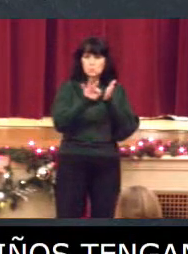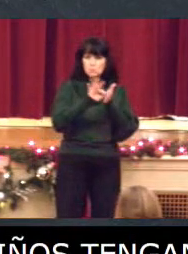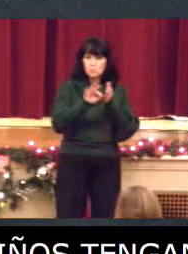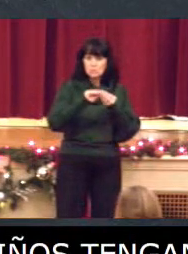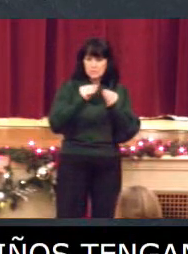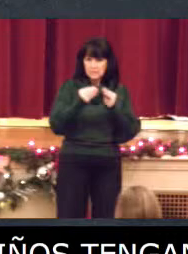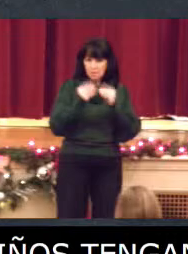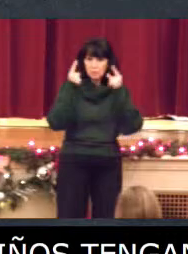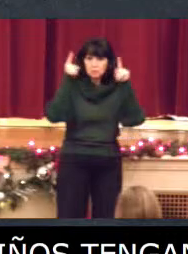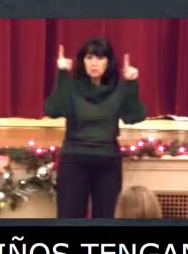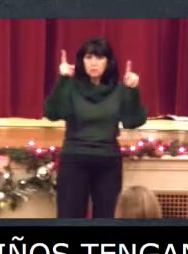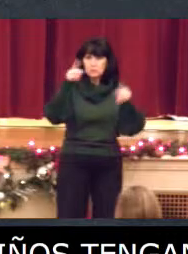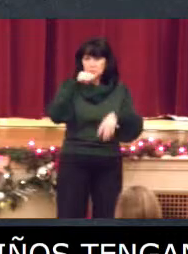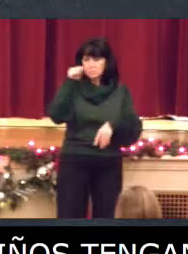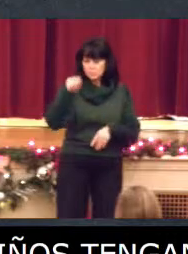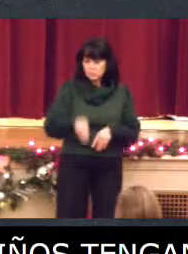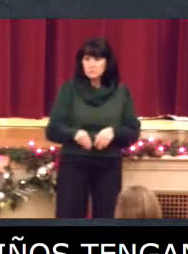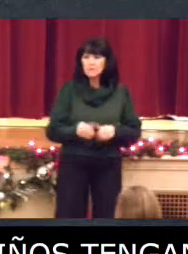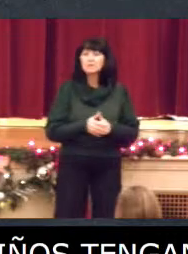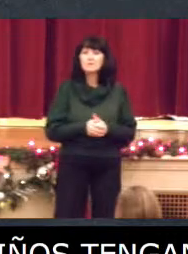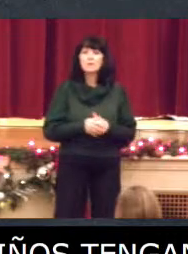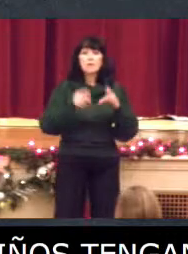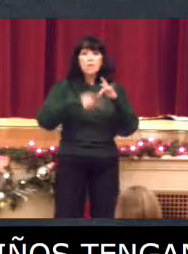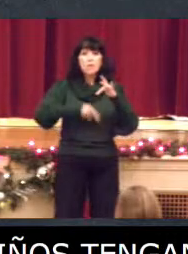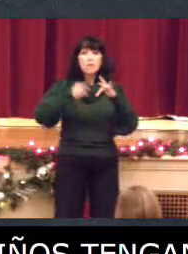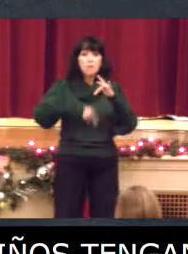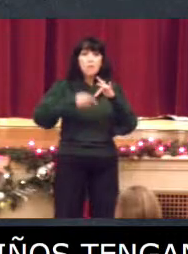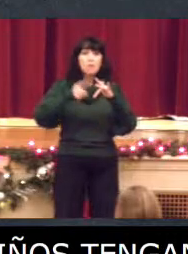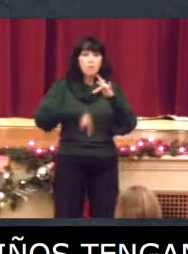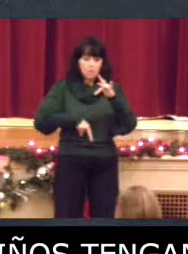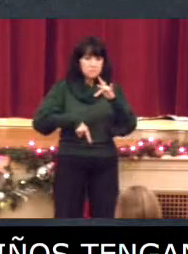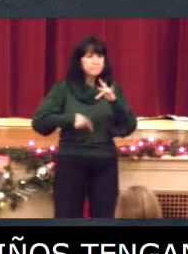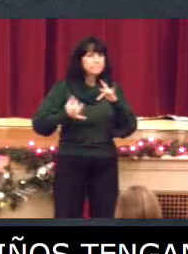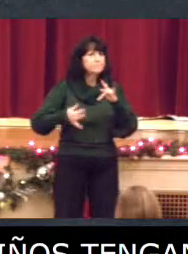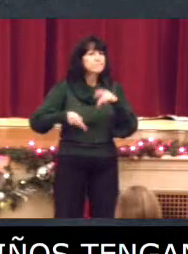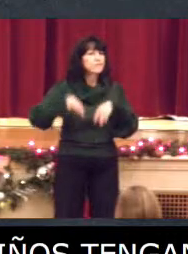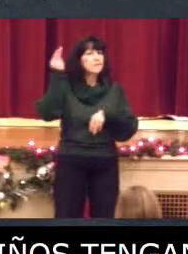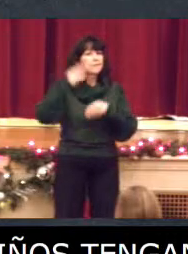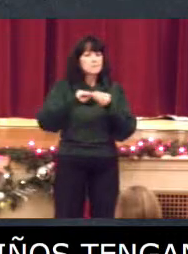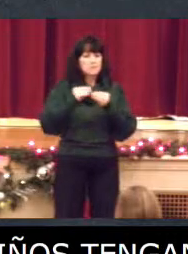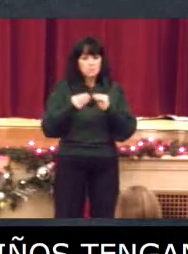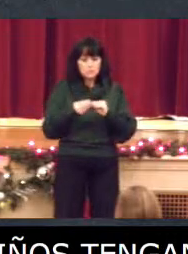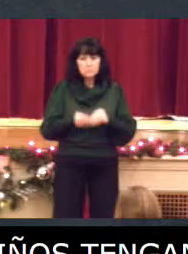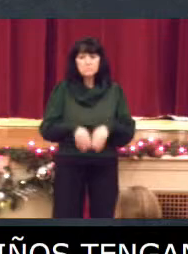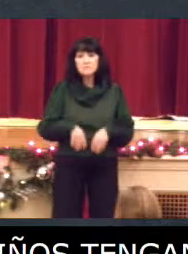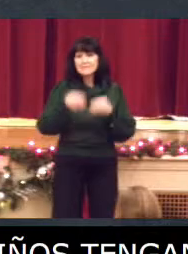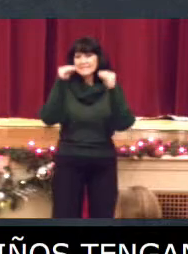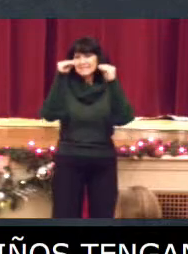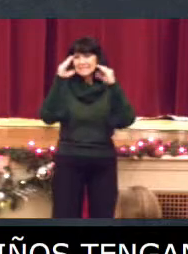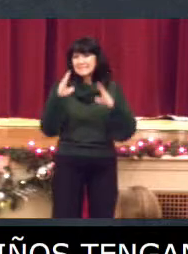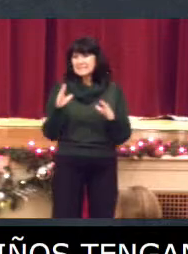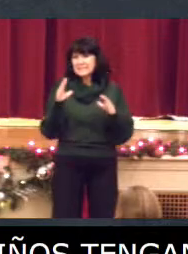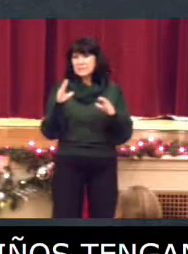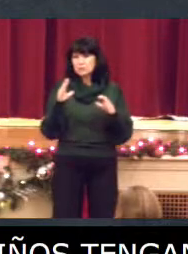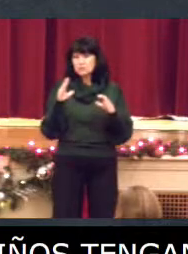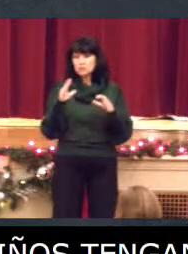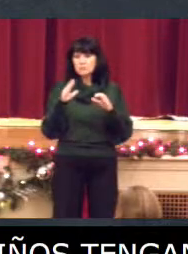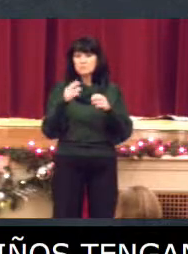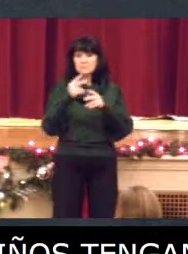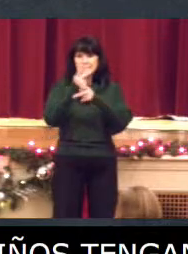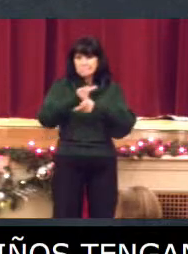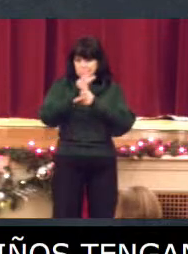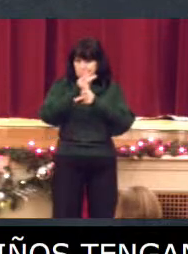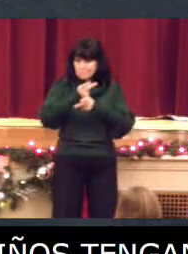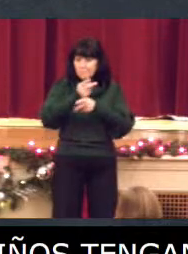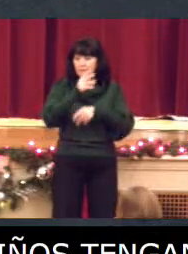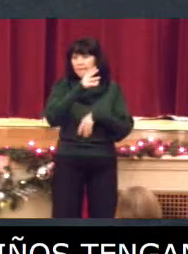yet, and the next slide will show it, is teacher retention and recruitment. Did she switch